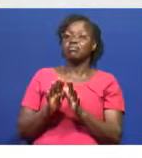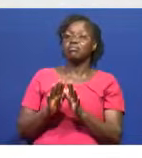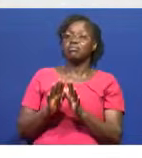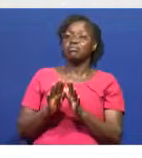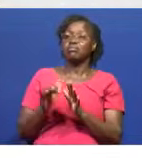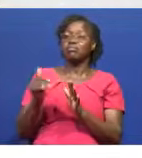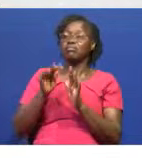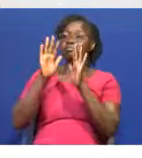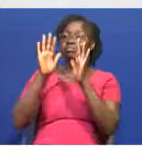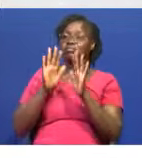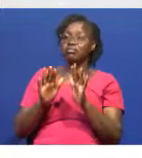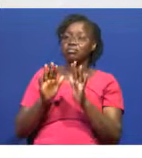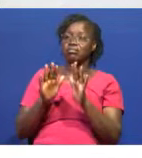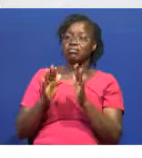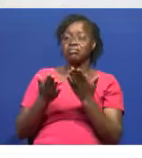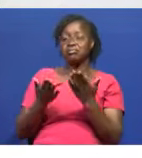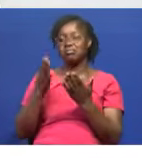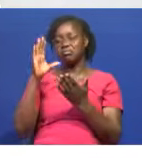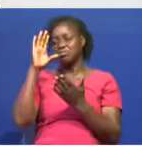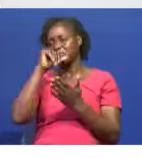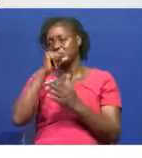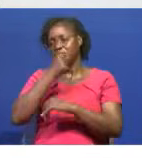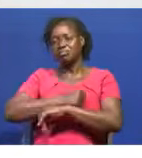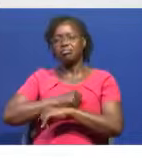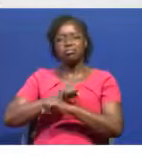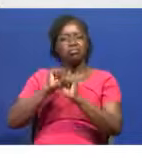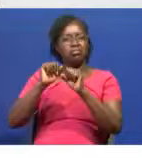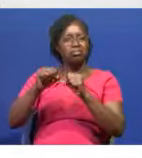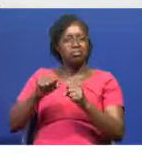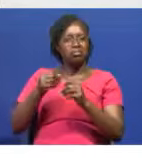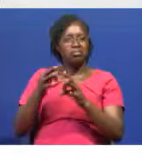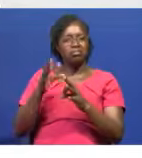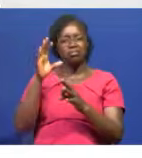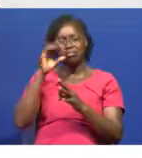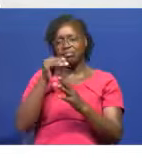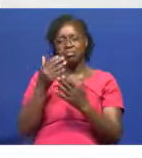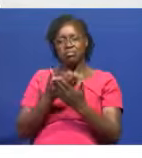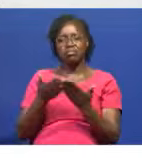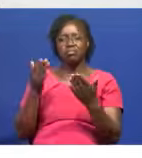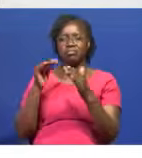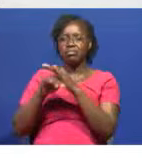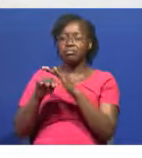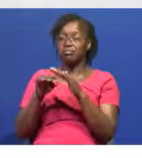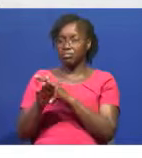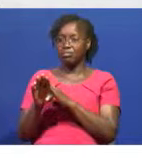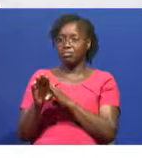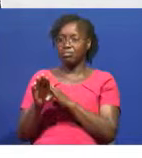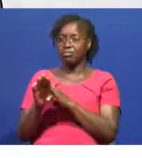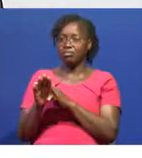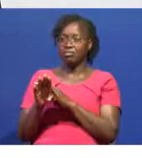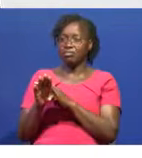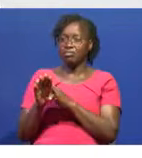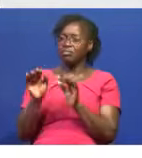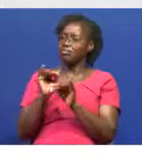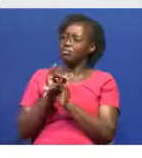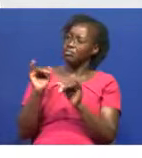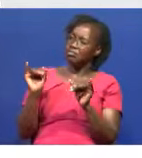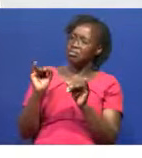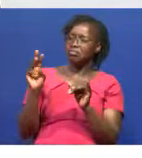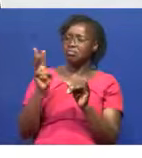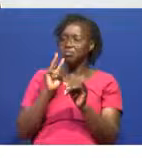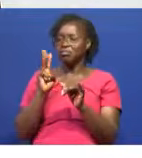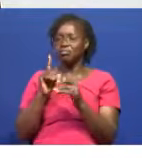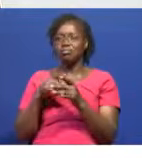That's another important issue. They might not go to school. So if they do not have this access to this and clean water and all those